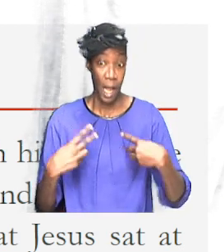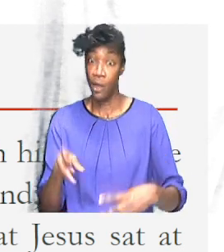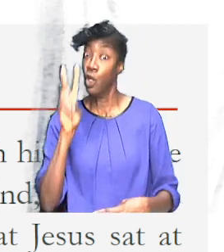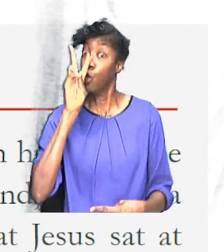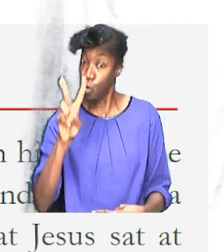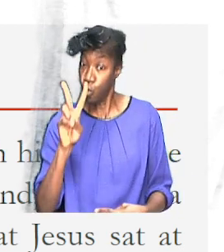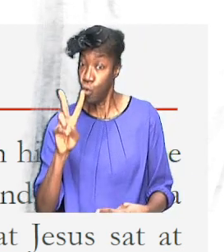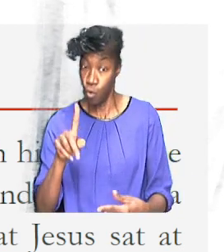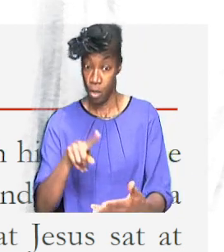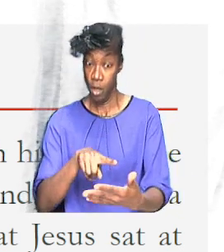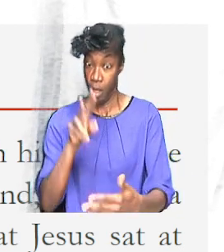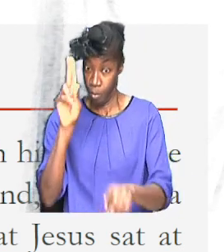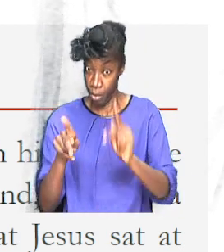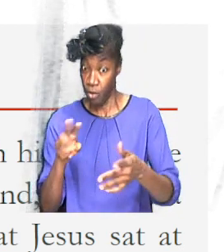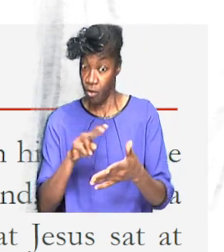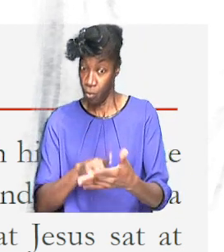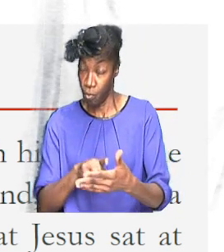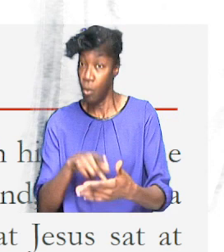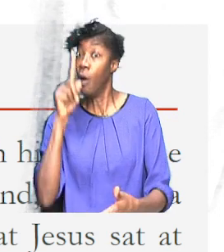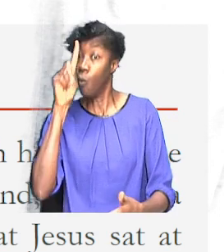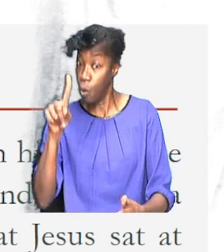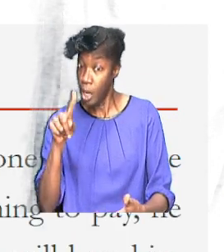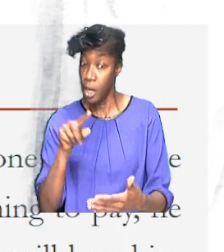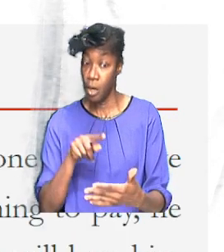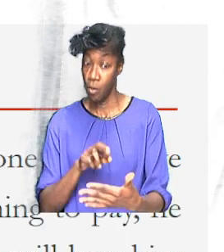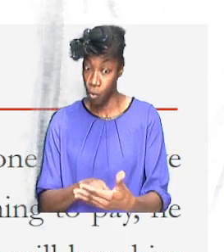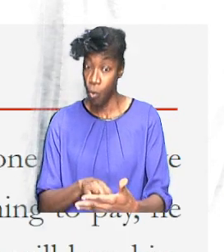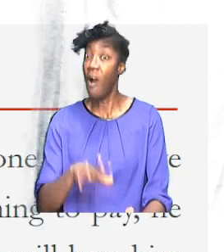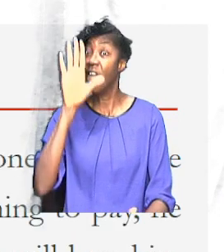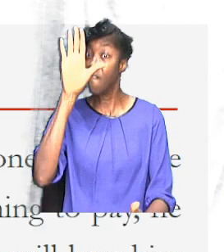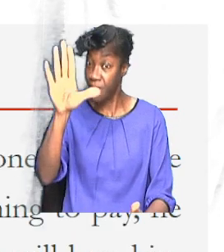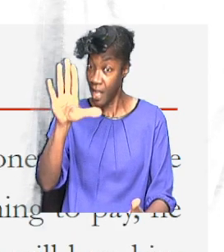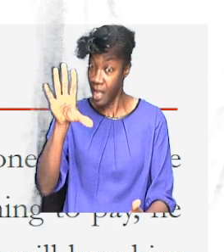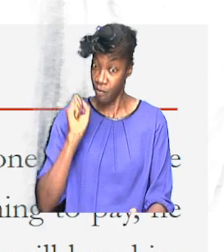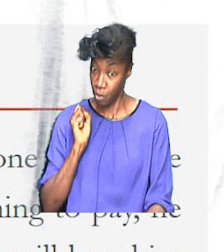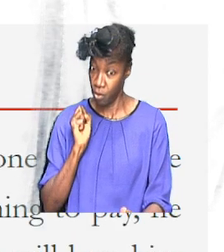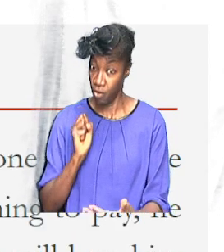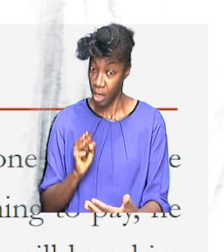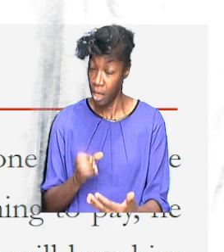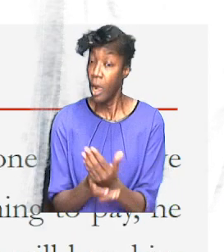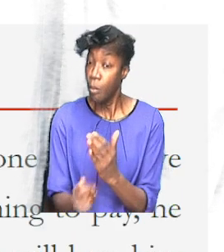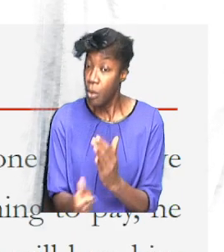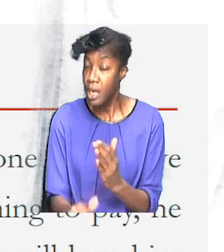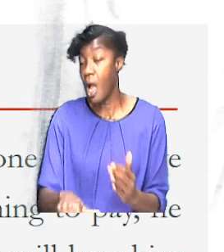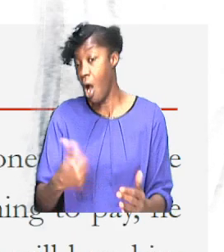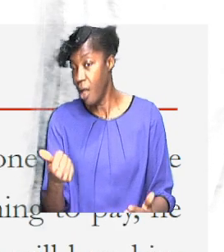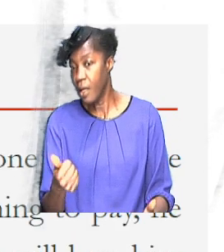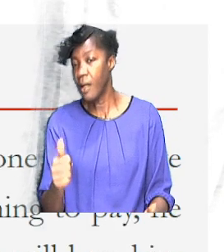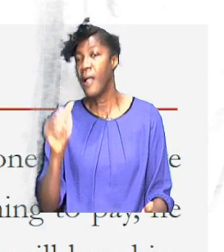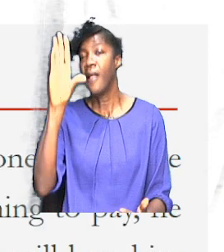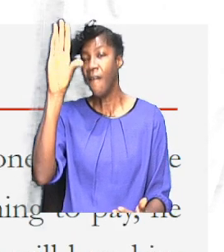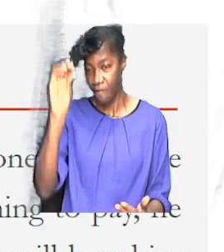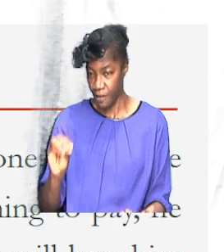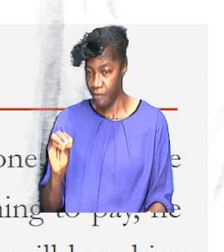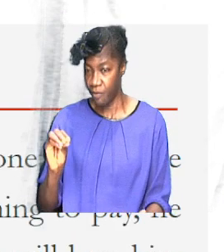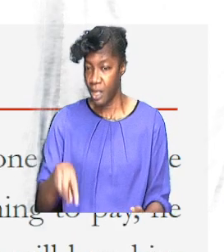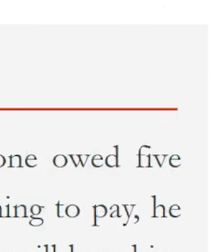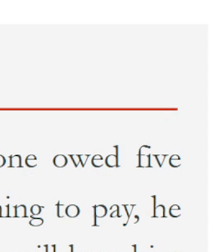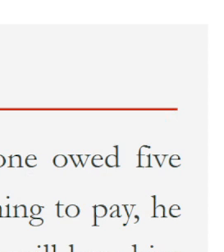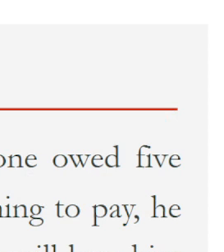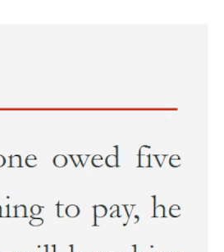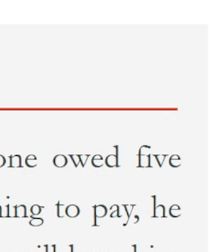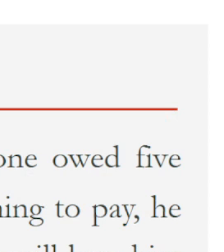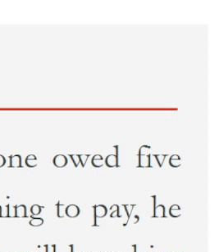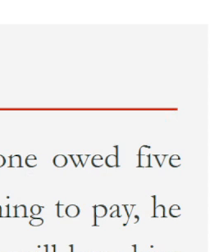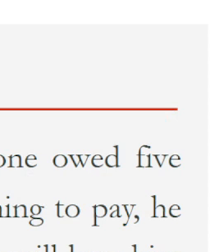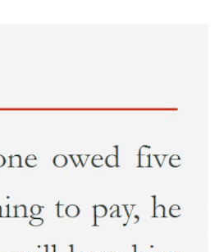debtors. The one owed 500 pence, and the other 50. And when they had